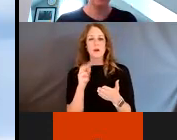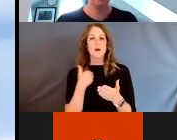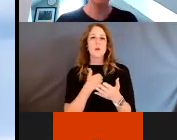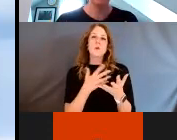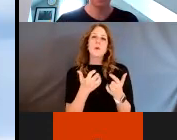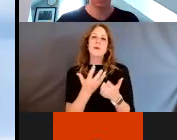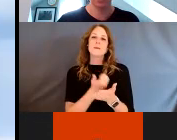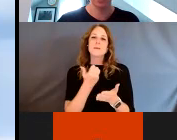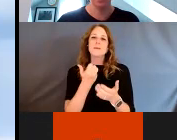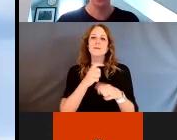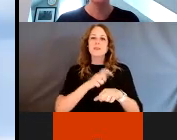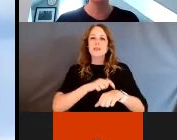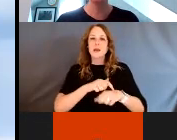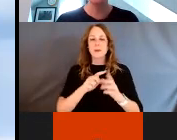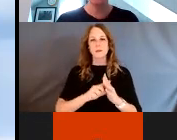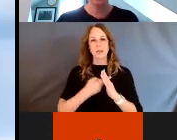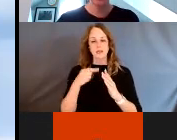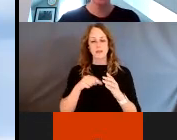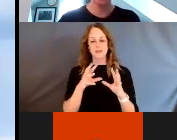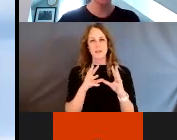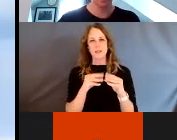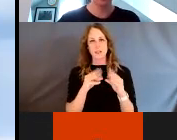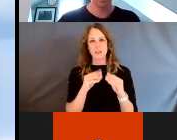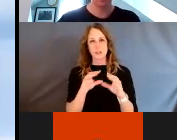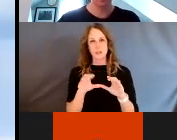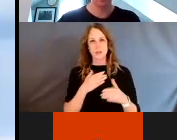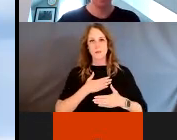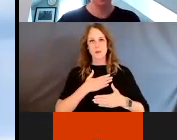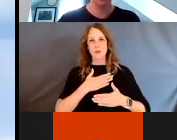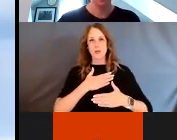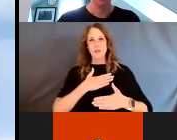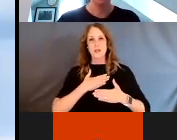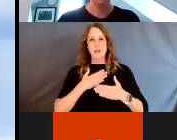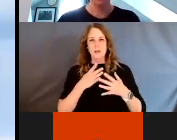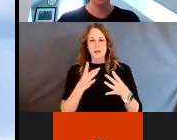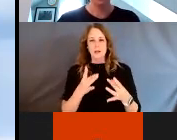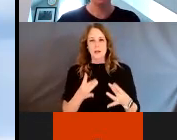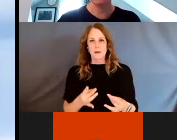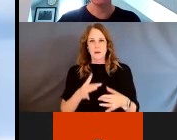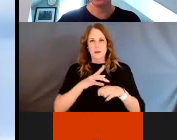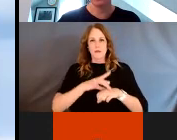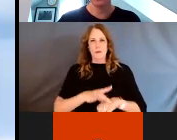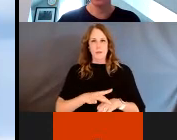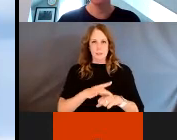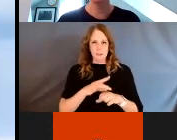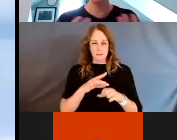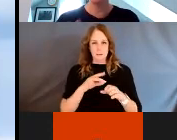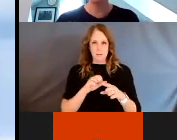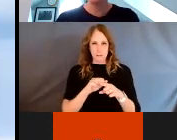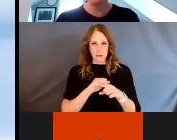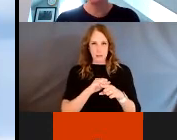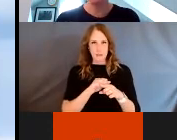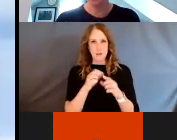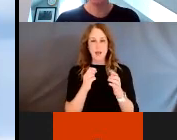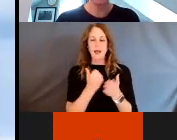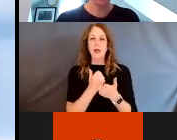at the beginning of this session to do a breathing and grounding exercise to focus us for this presentation and